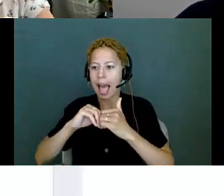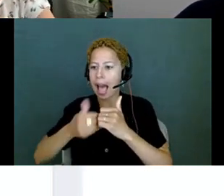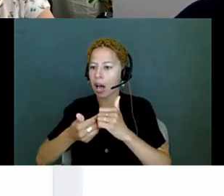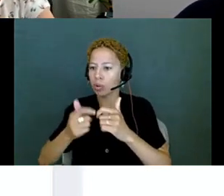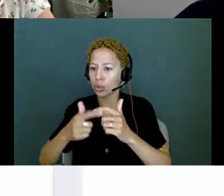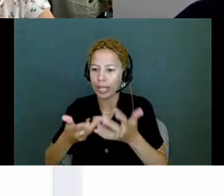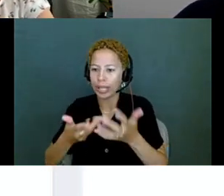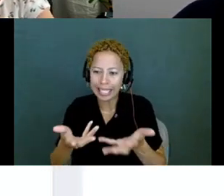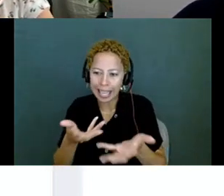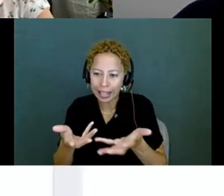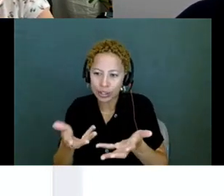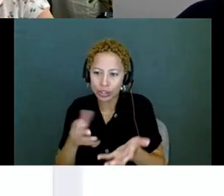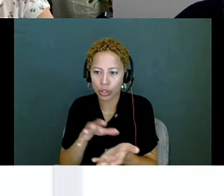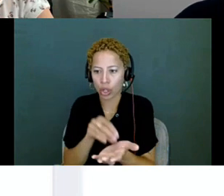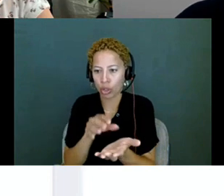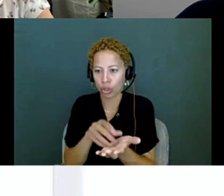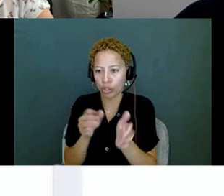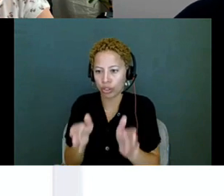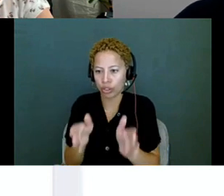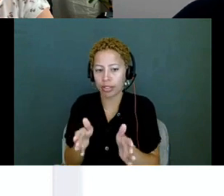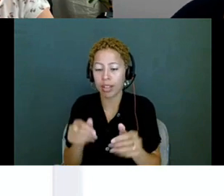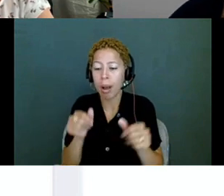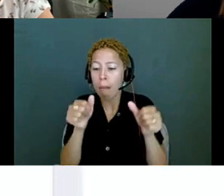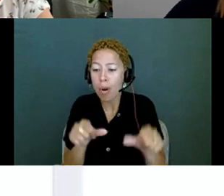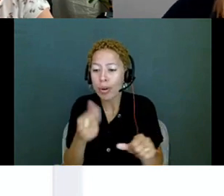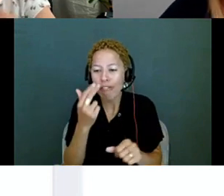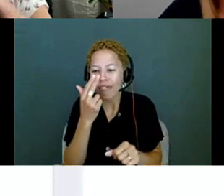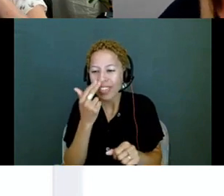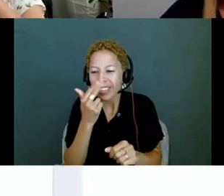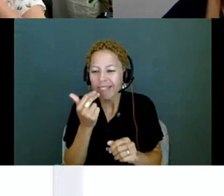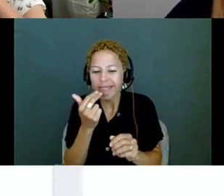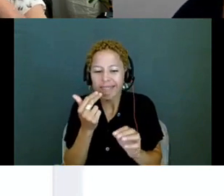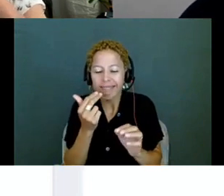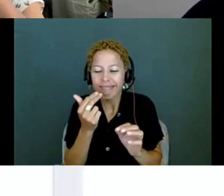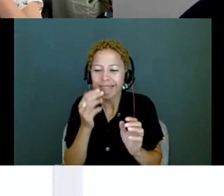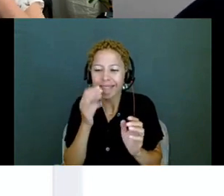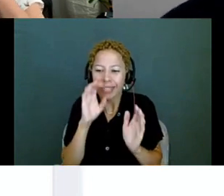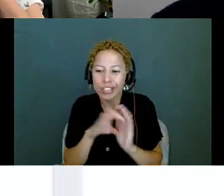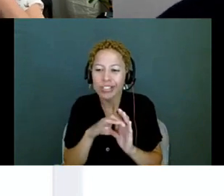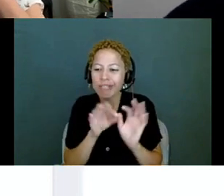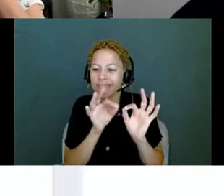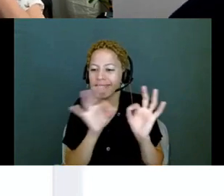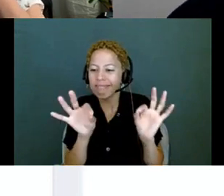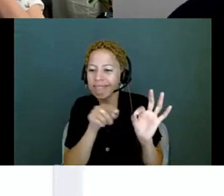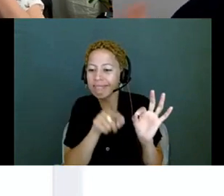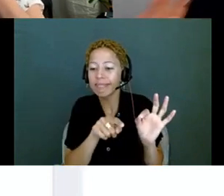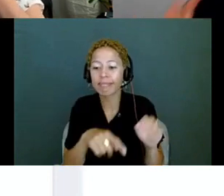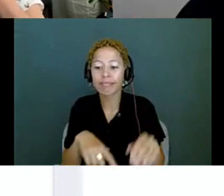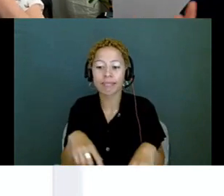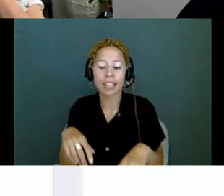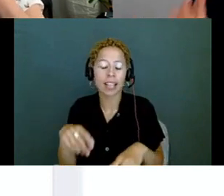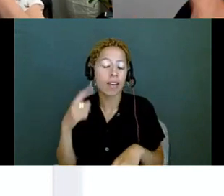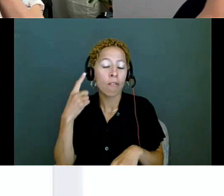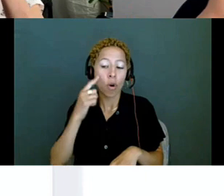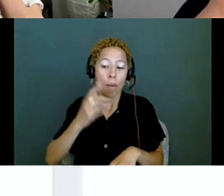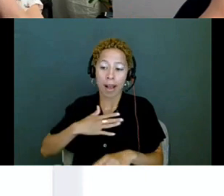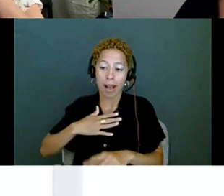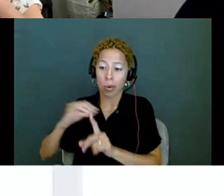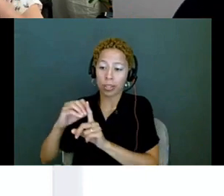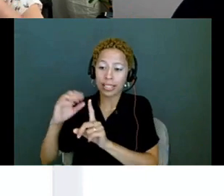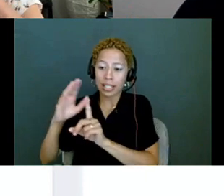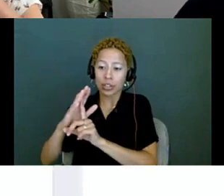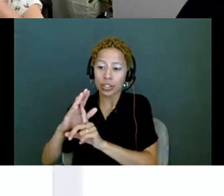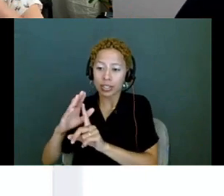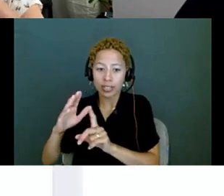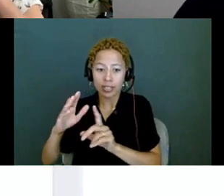the learners. Post funny things. Like in my orientations to anything, so I mostly handle the